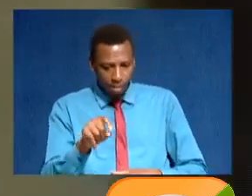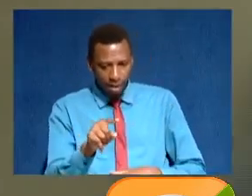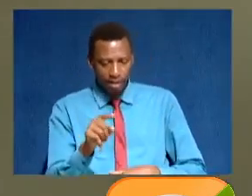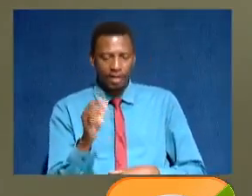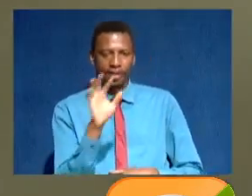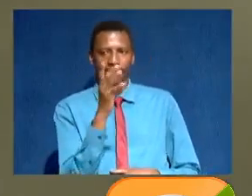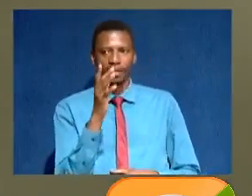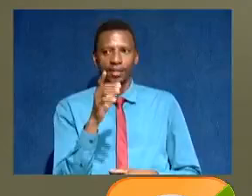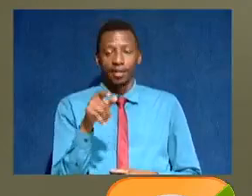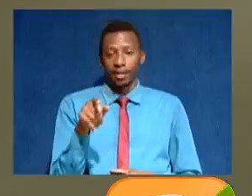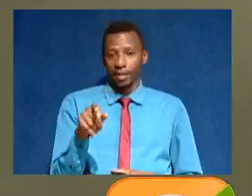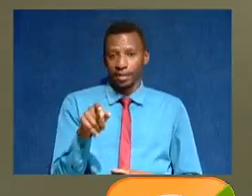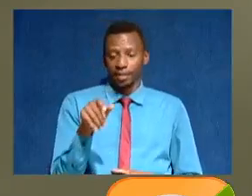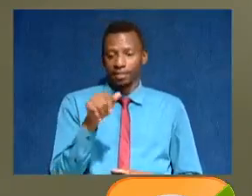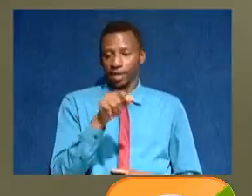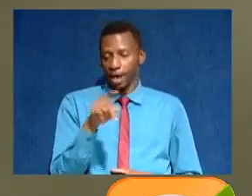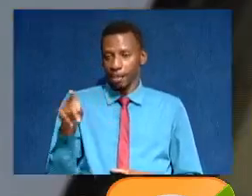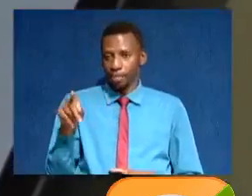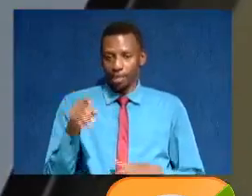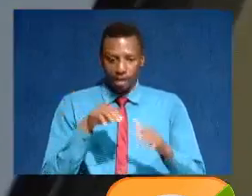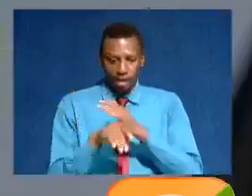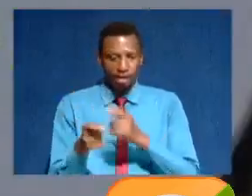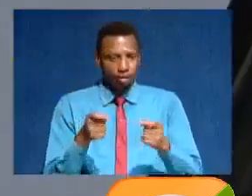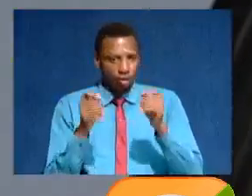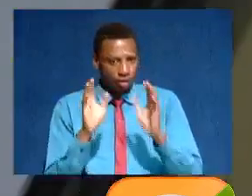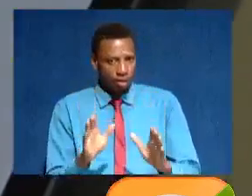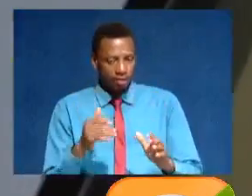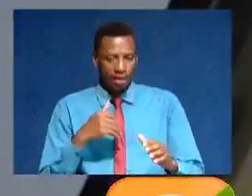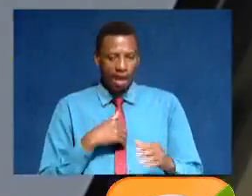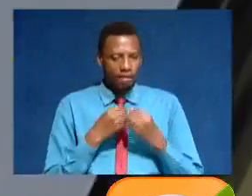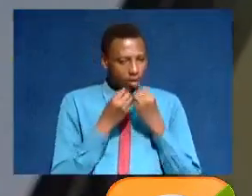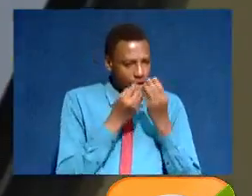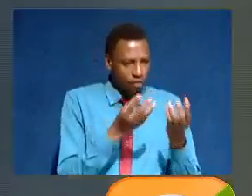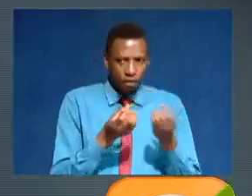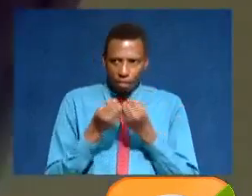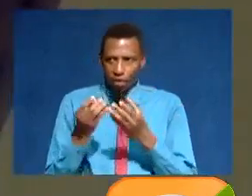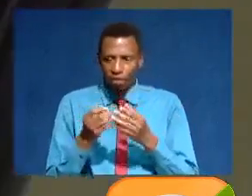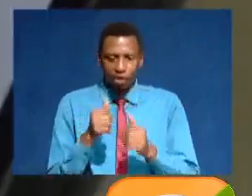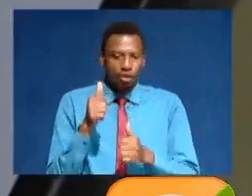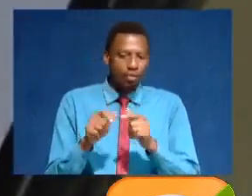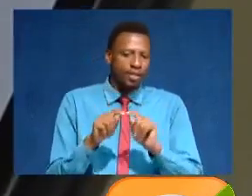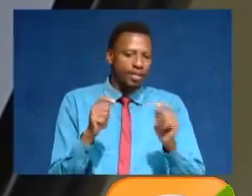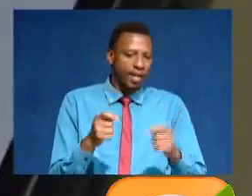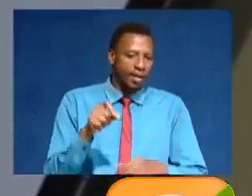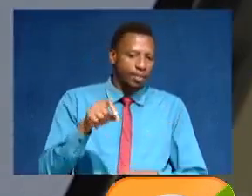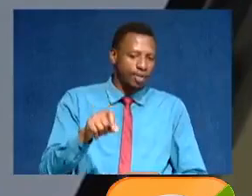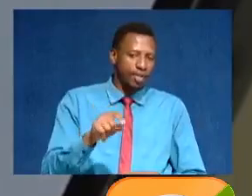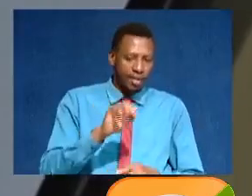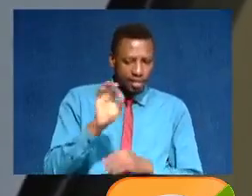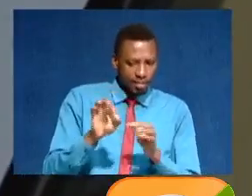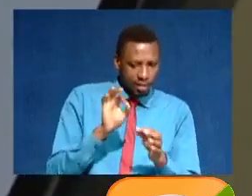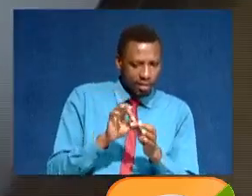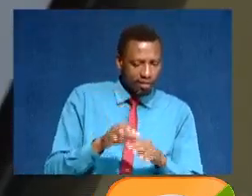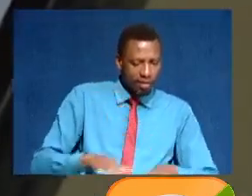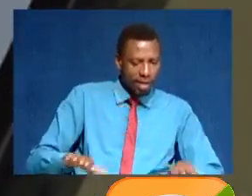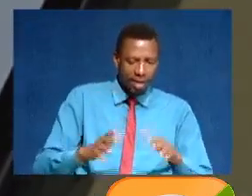application, accessed by the coordinator, contains a database of the available seed species and their specific location.